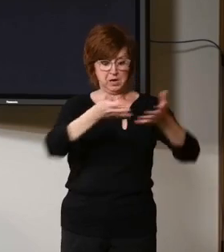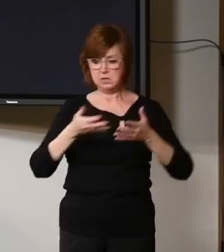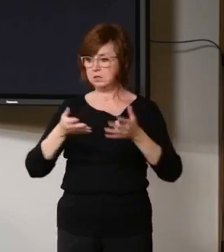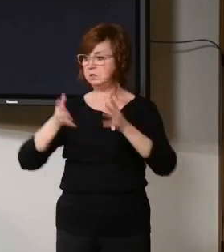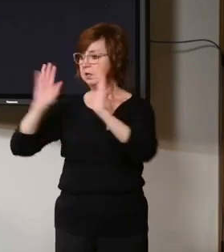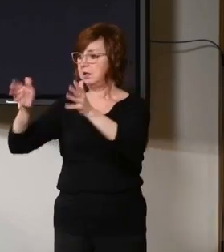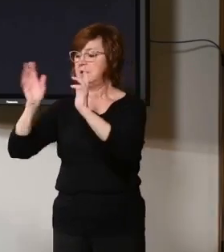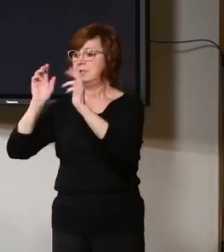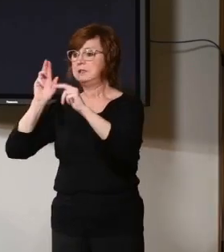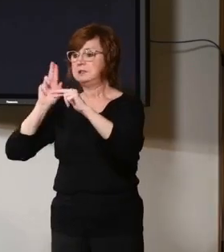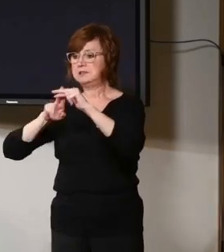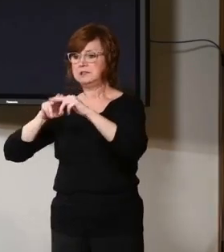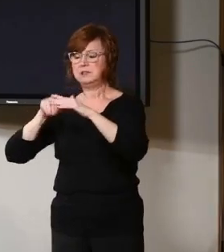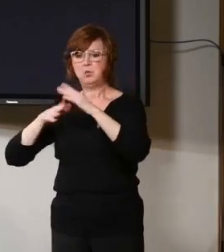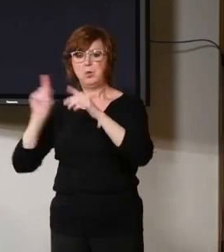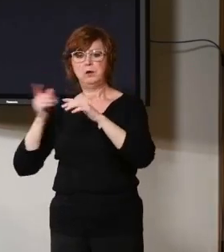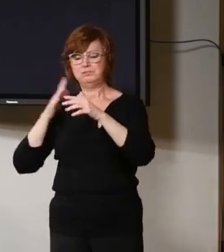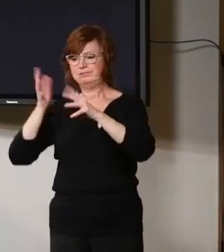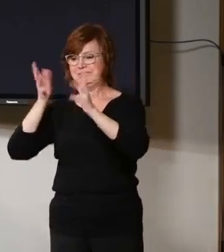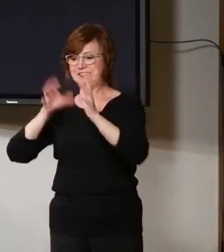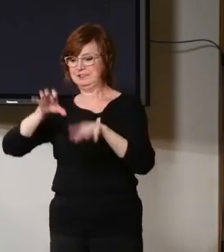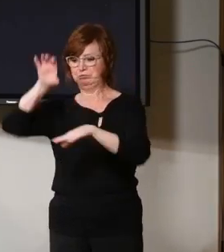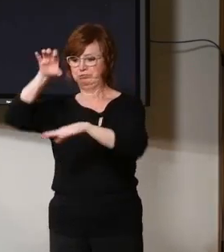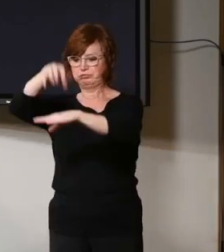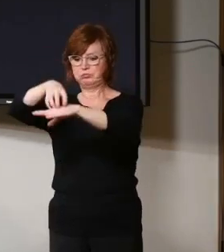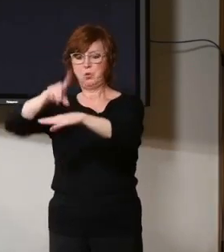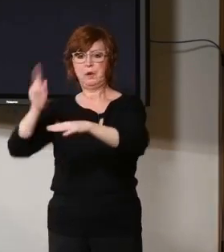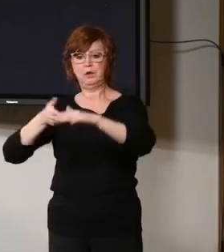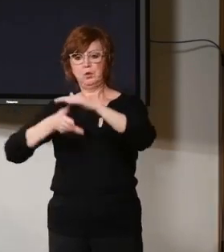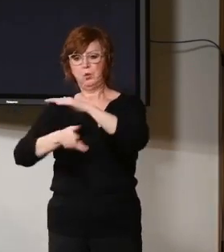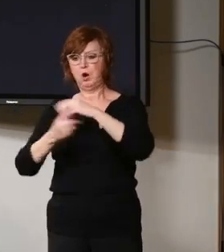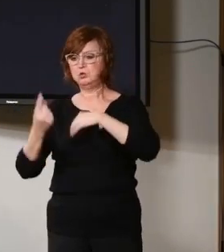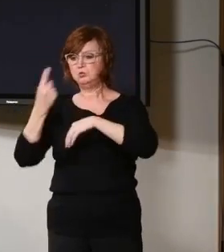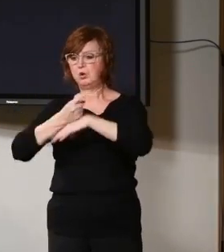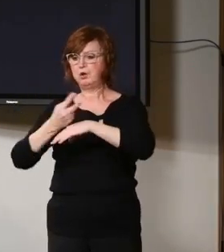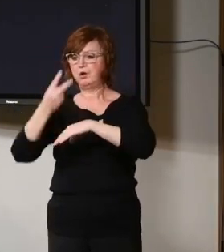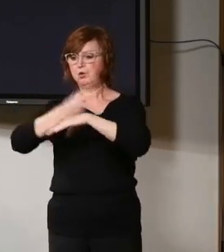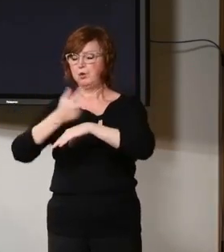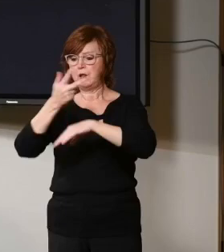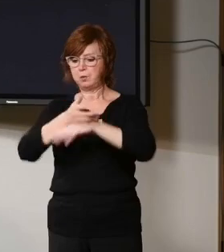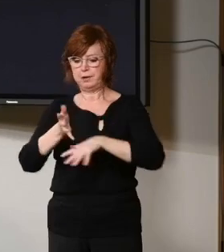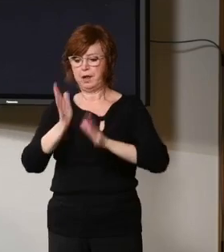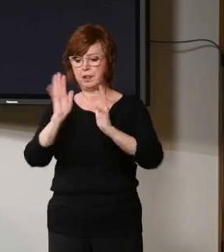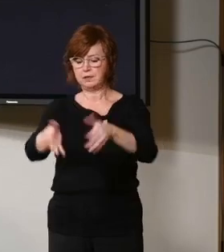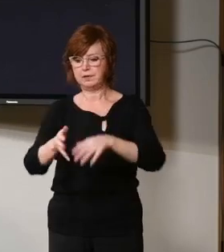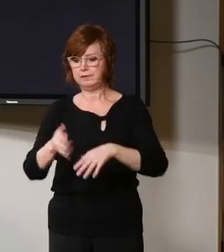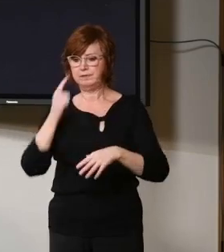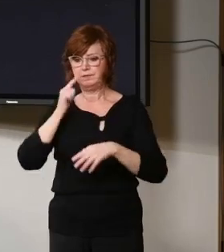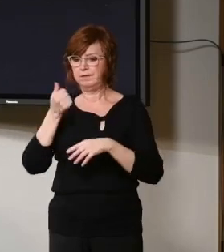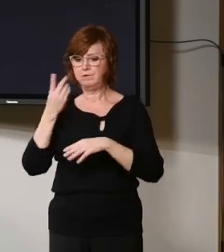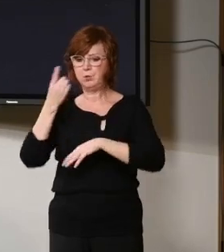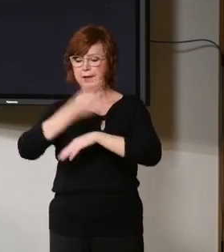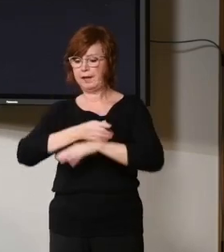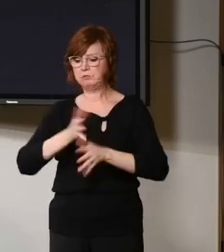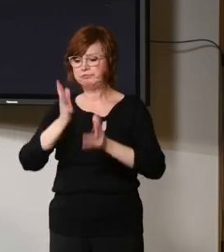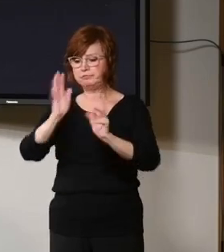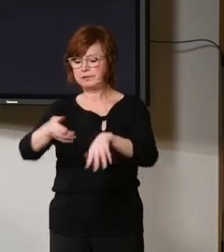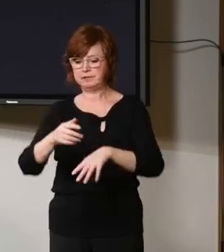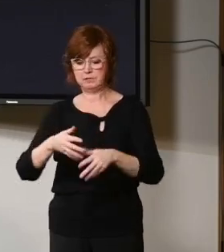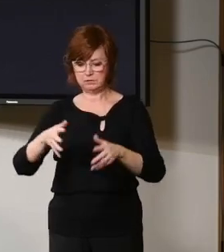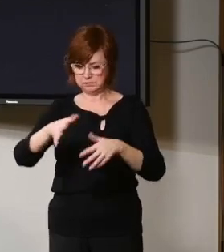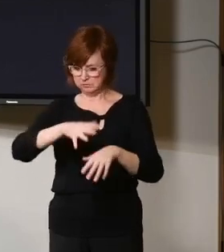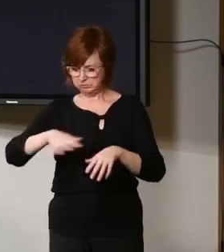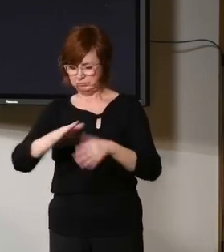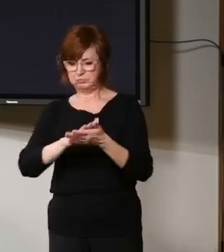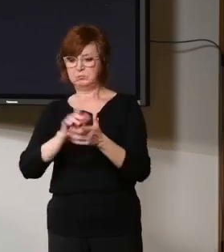for 2-3 days. I think those are some extra layers of caution we can apply depending on what our purchase is, and to keep us,